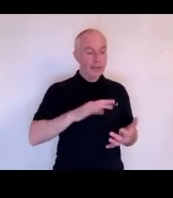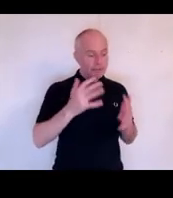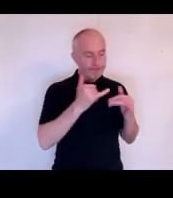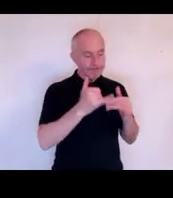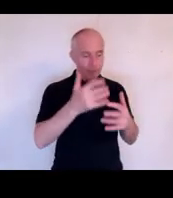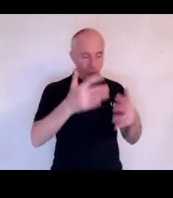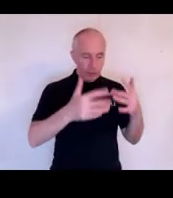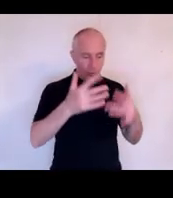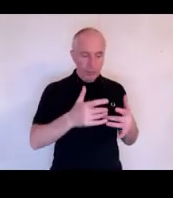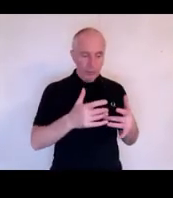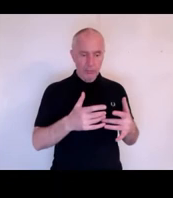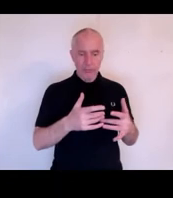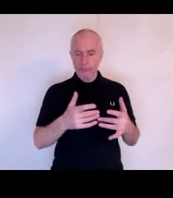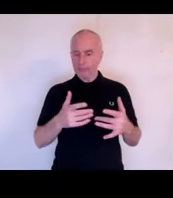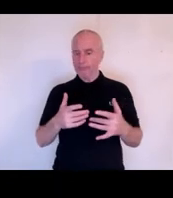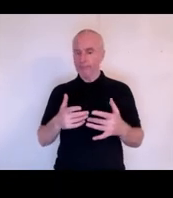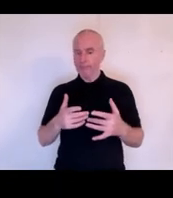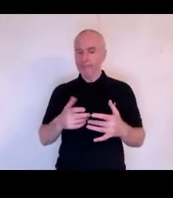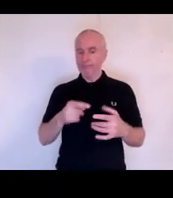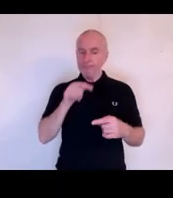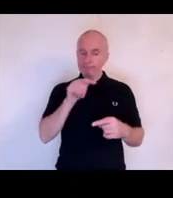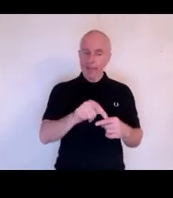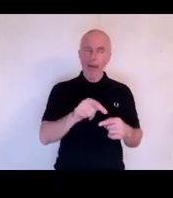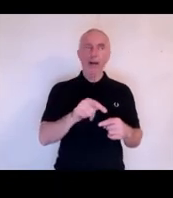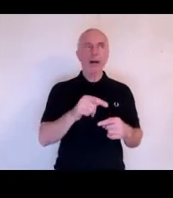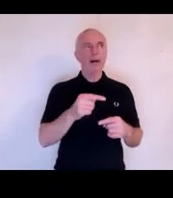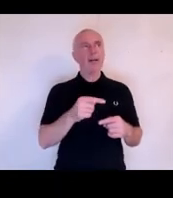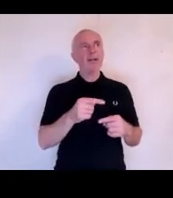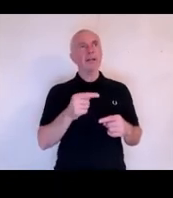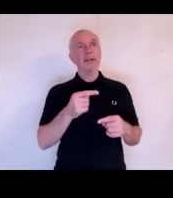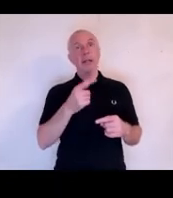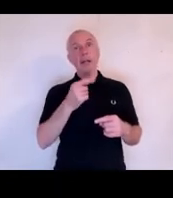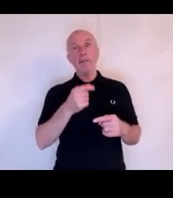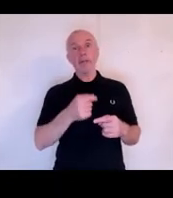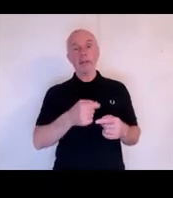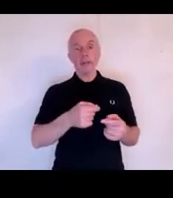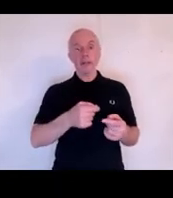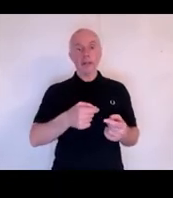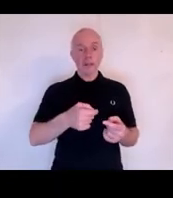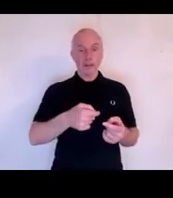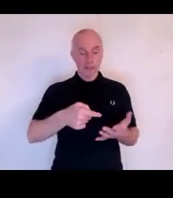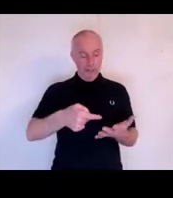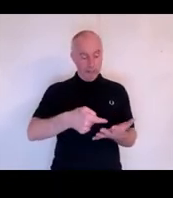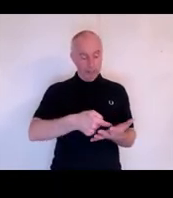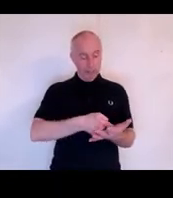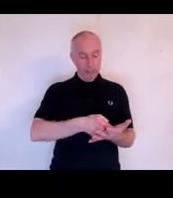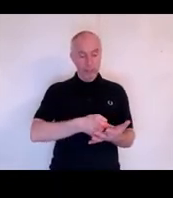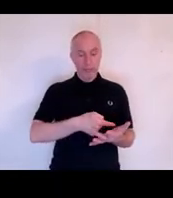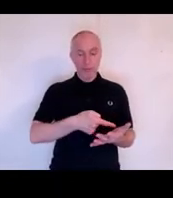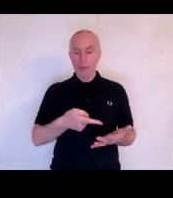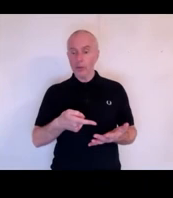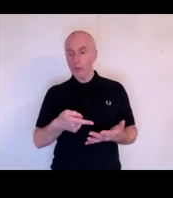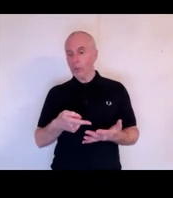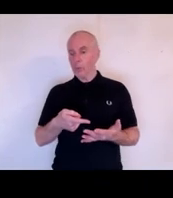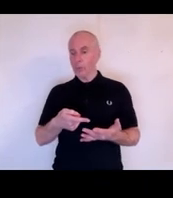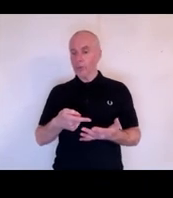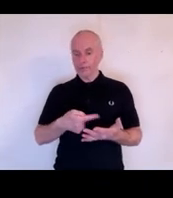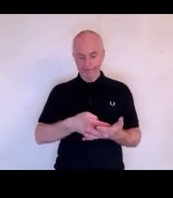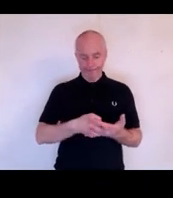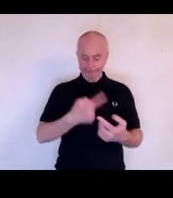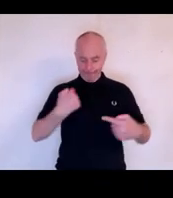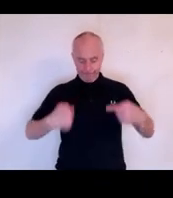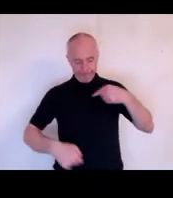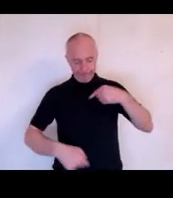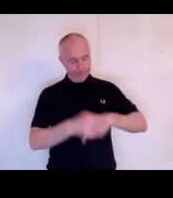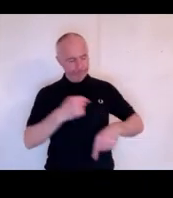the radiation coming out of it is and therefore how much damage that may cause to the tissues around it. So researching the nuclear data